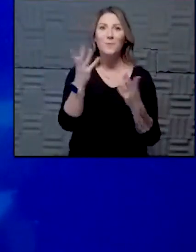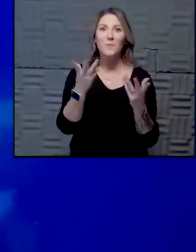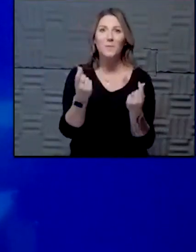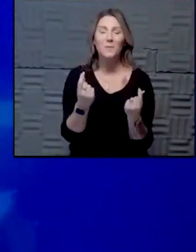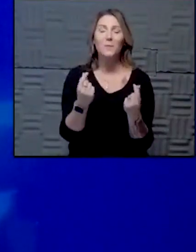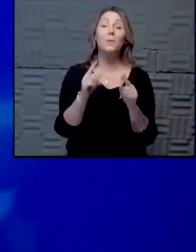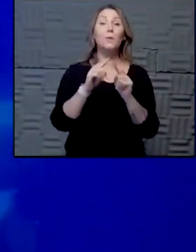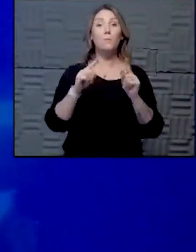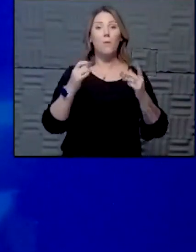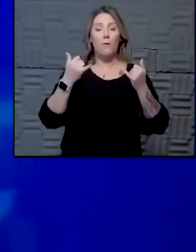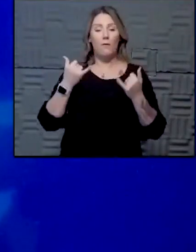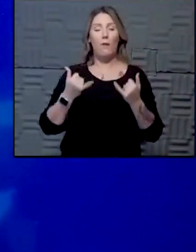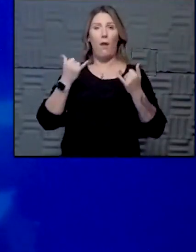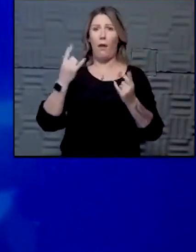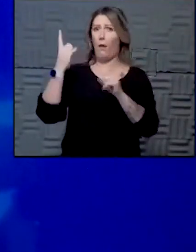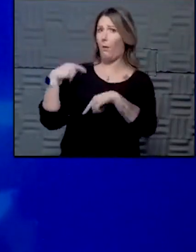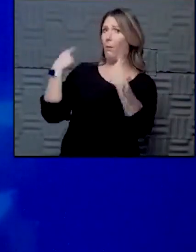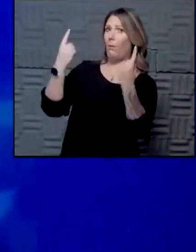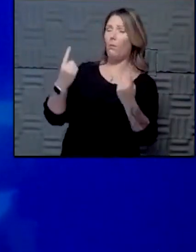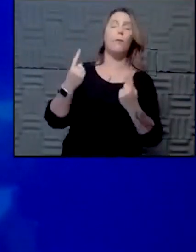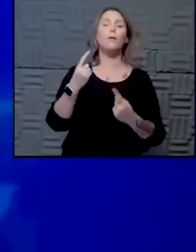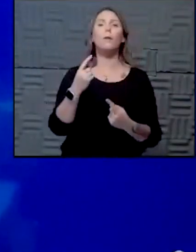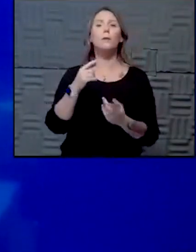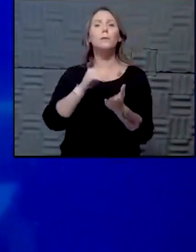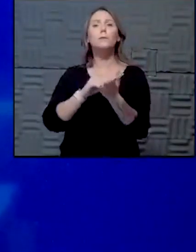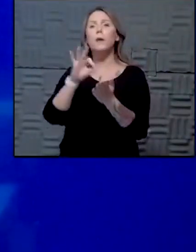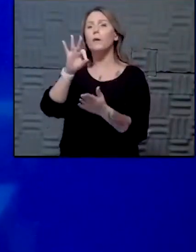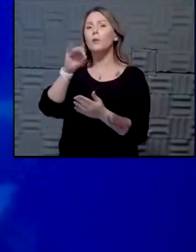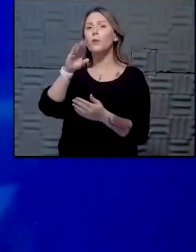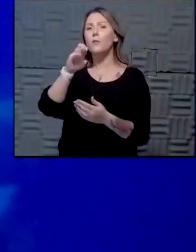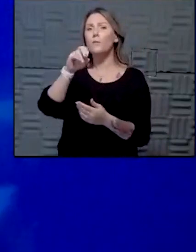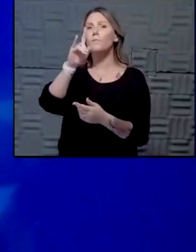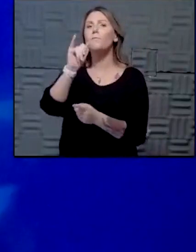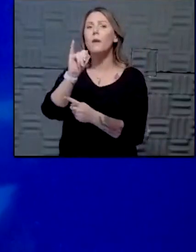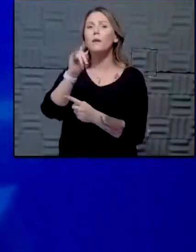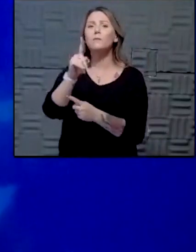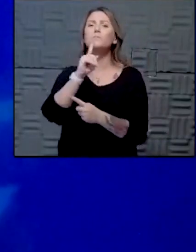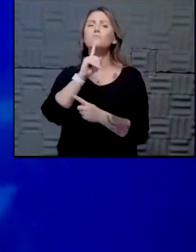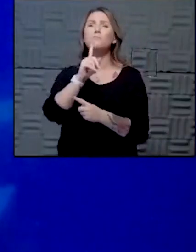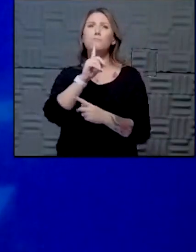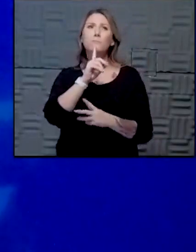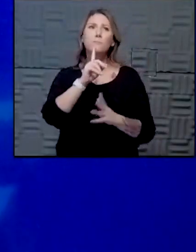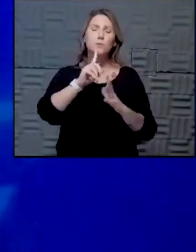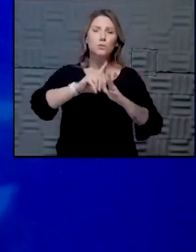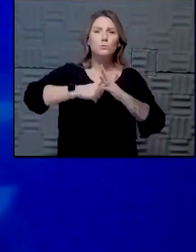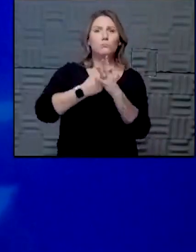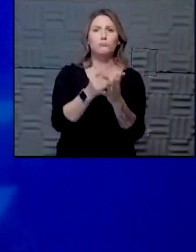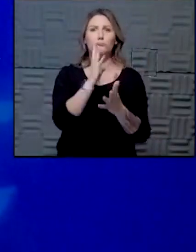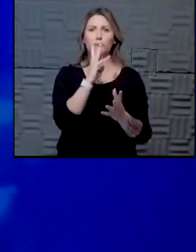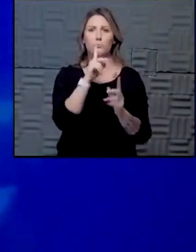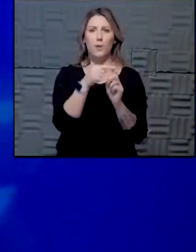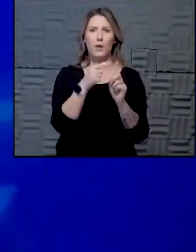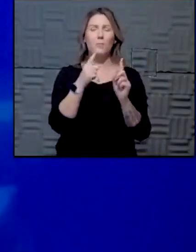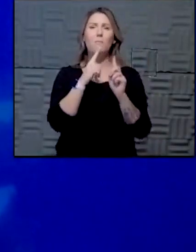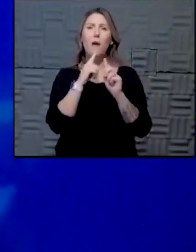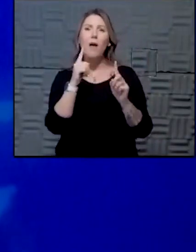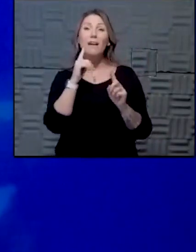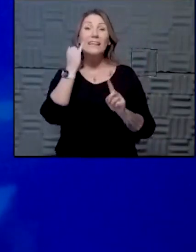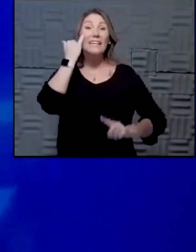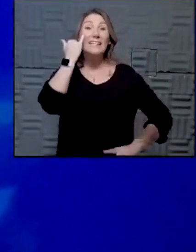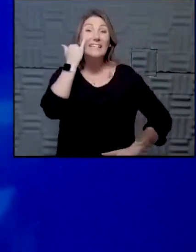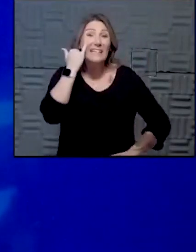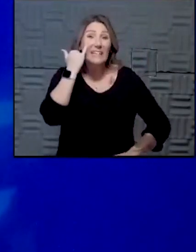you know, I think that now, even Fauci over the weekend was talking about beginning to back off indoors if you're in a community, big if you're in